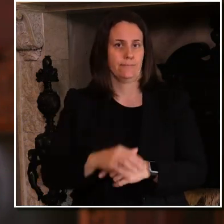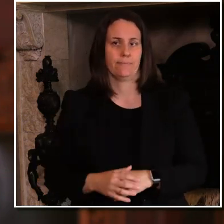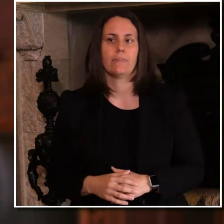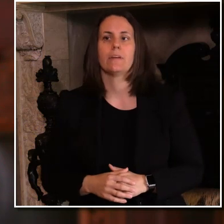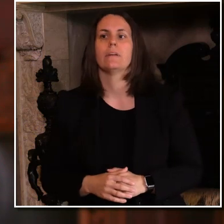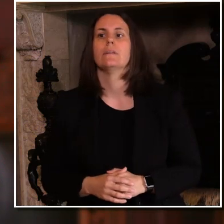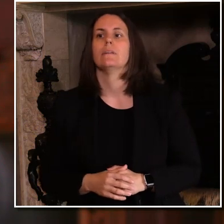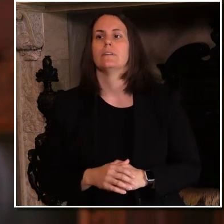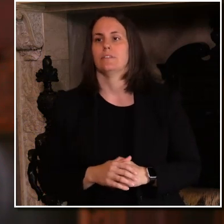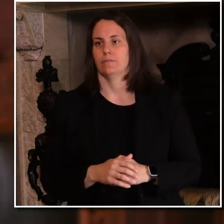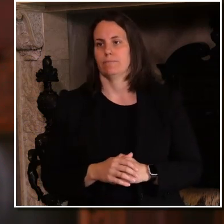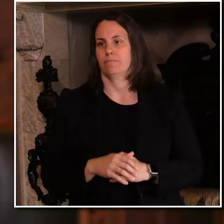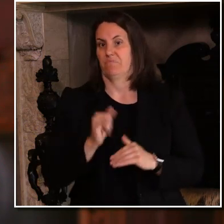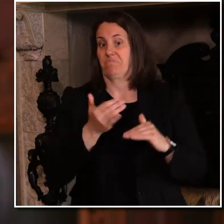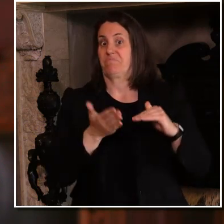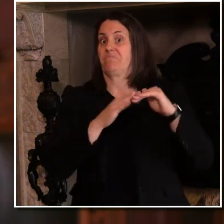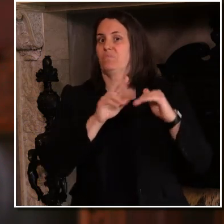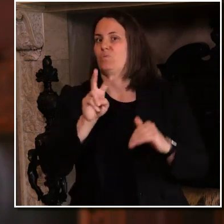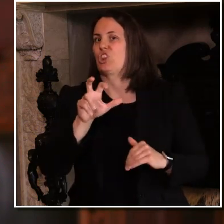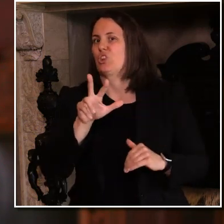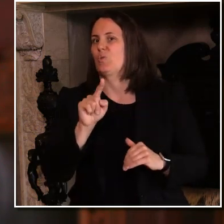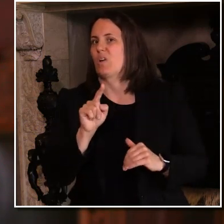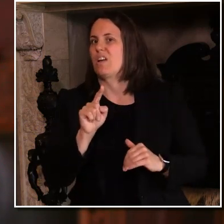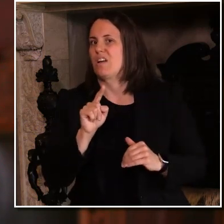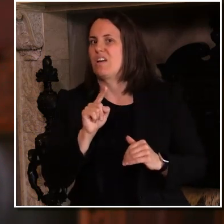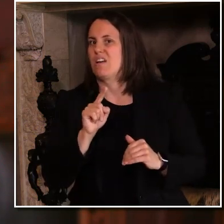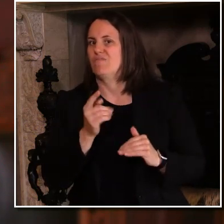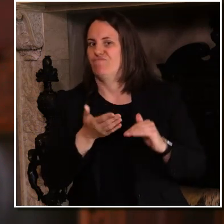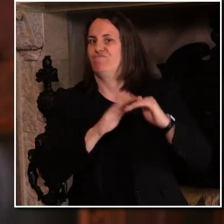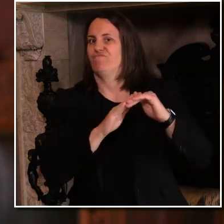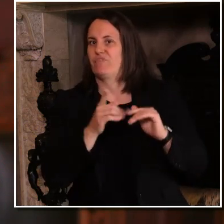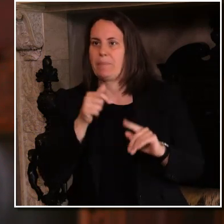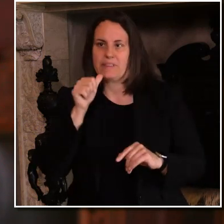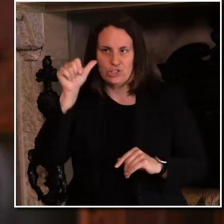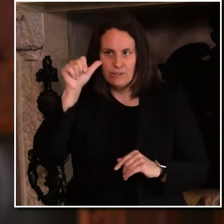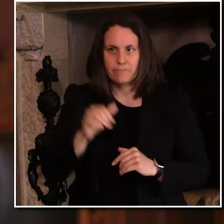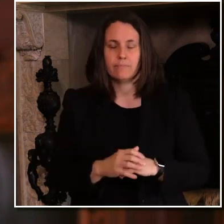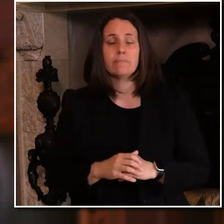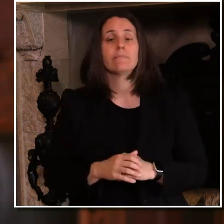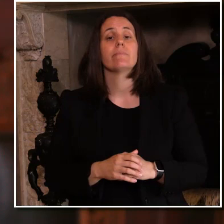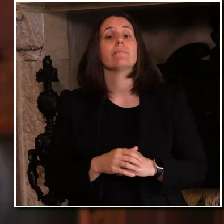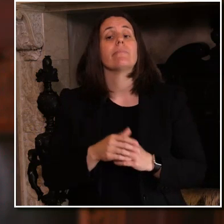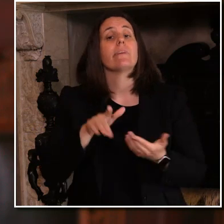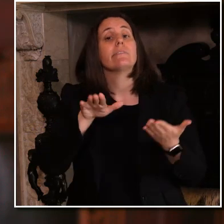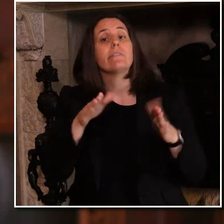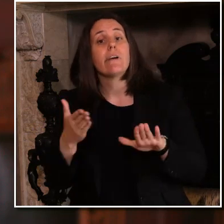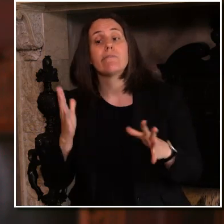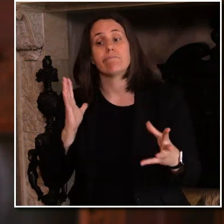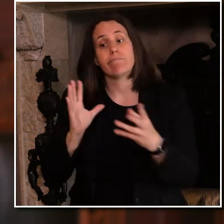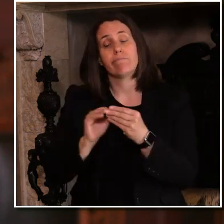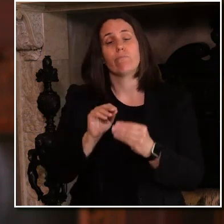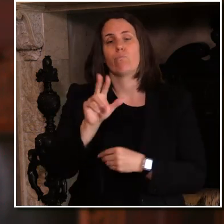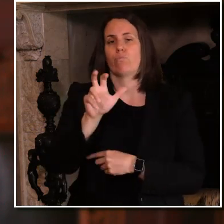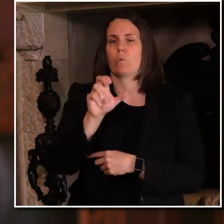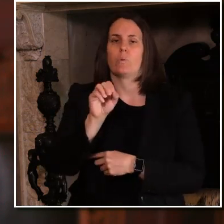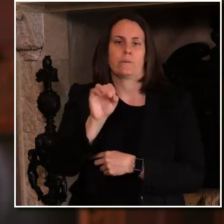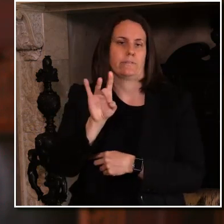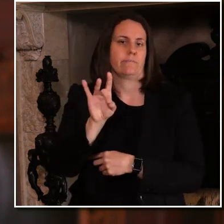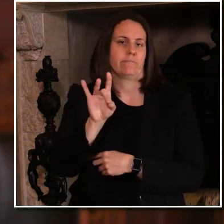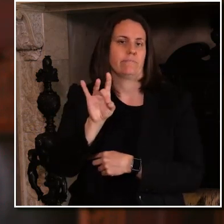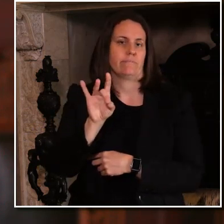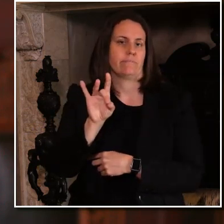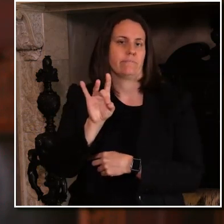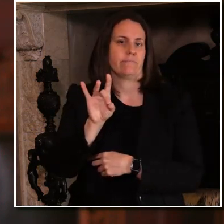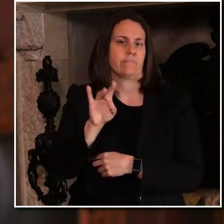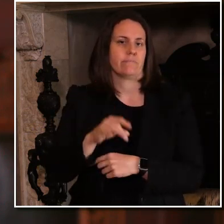231 over yesterday. Our total deaths here in Wisconsin have now reached 308.